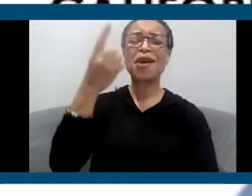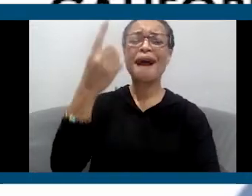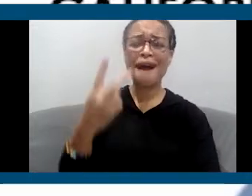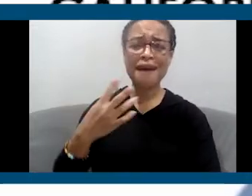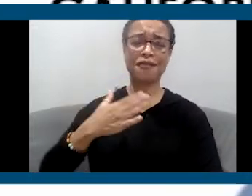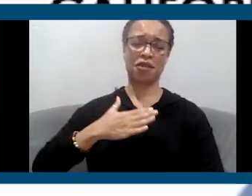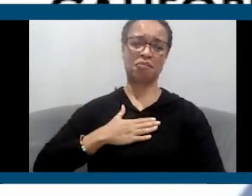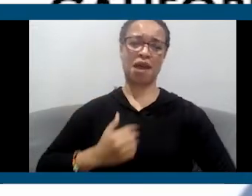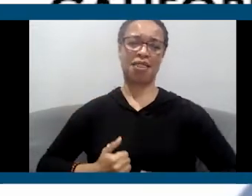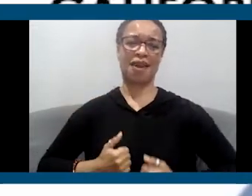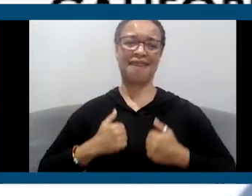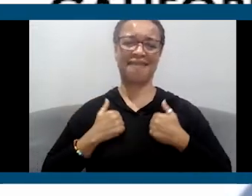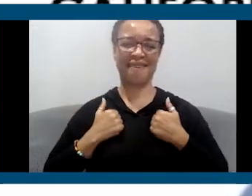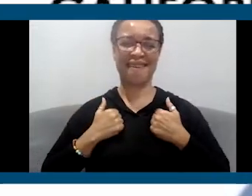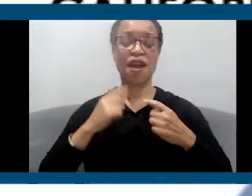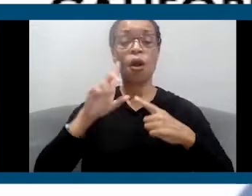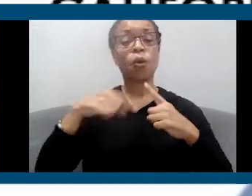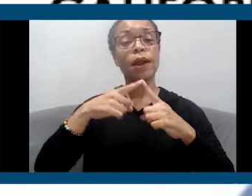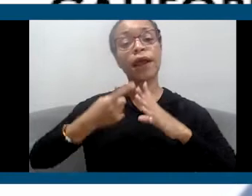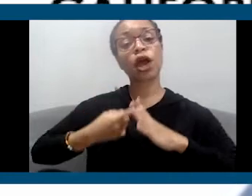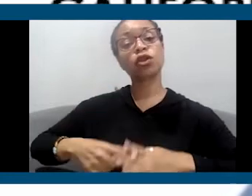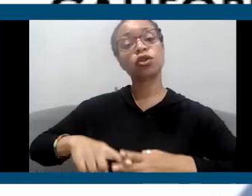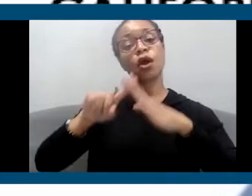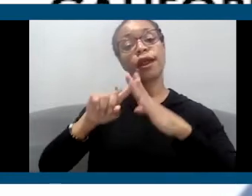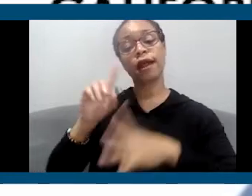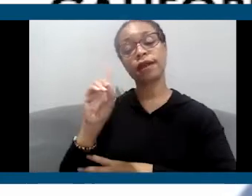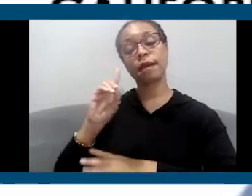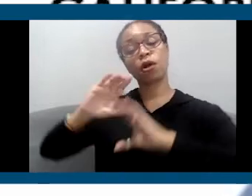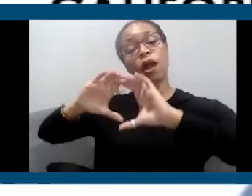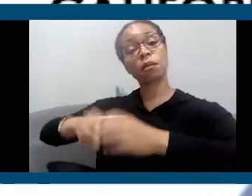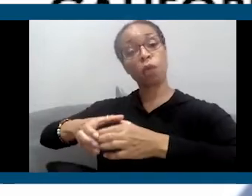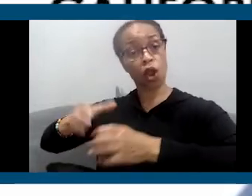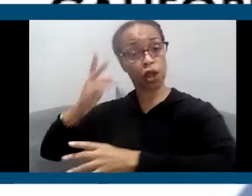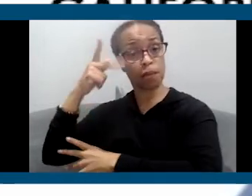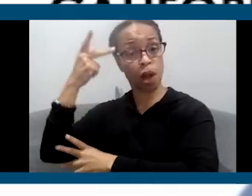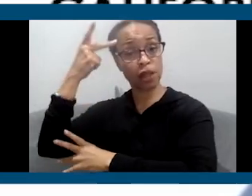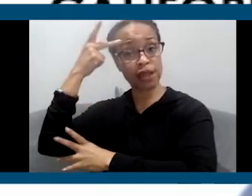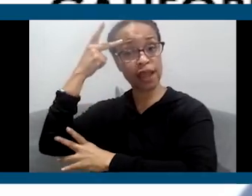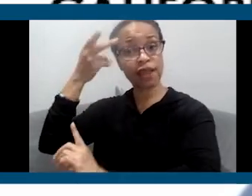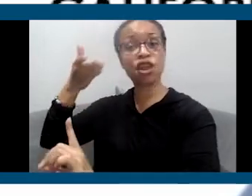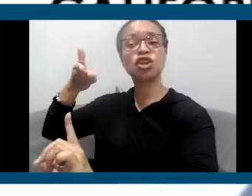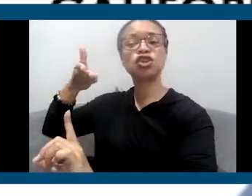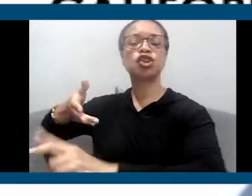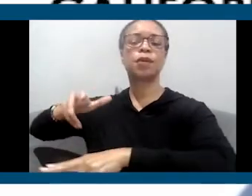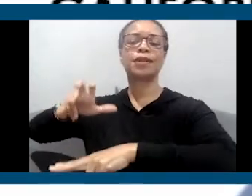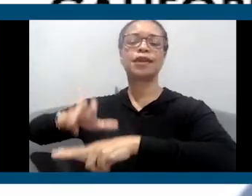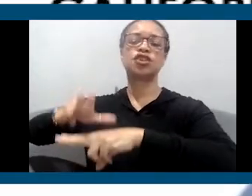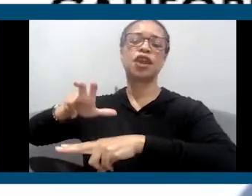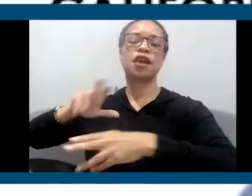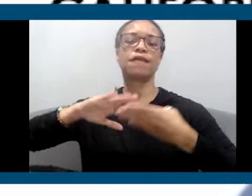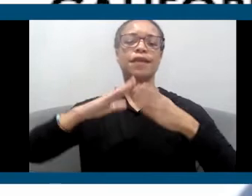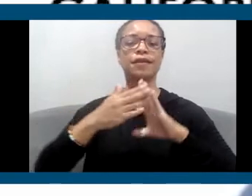life. When I got started in Democratic Party politics, Moina was the chair of the City of